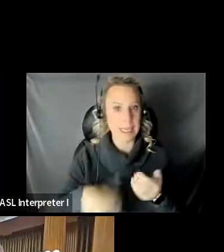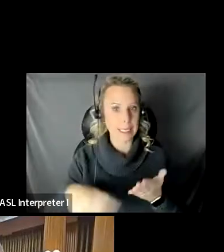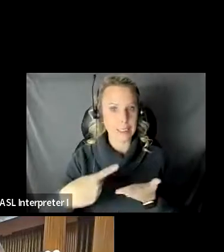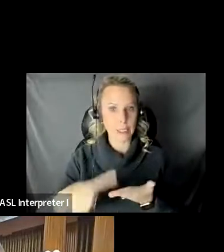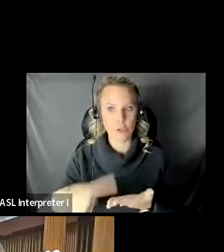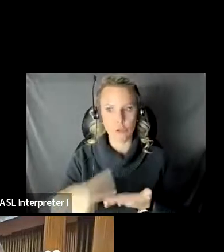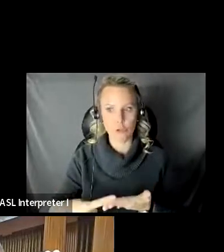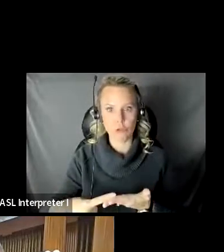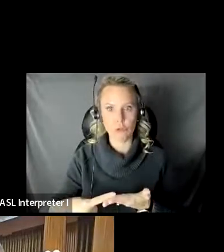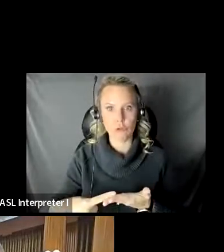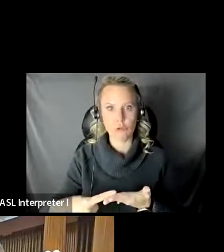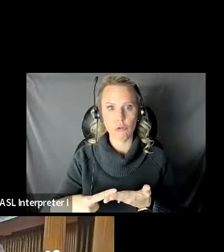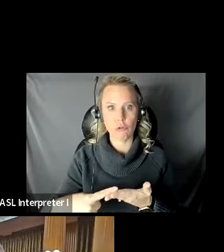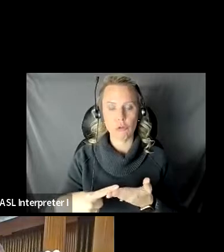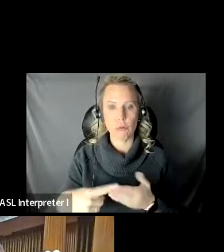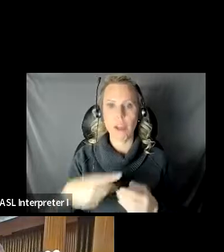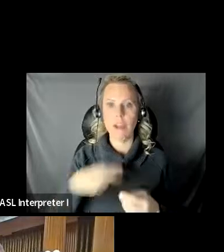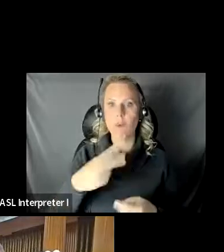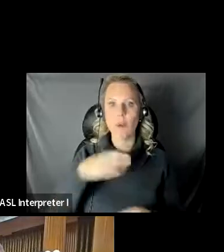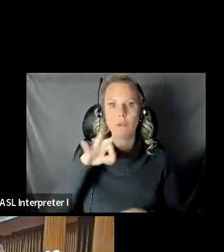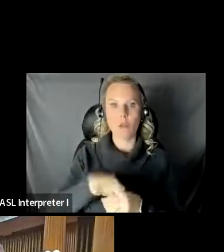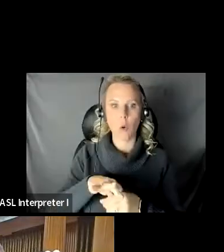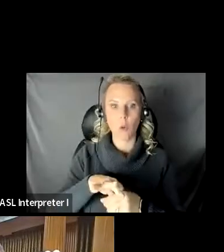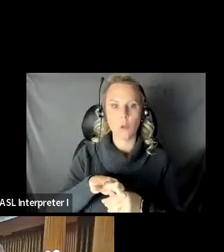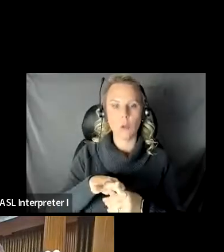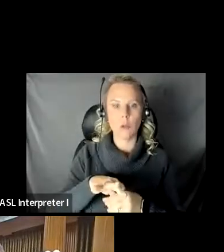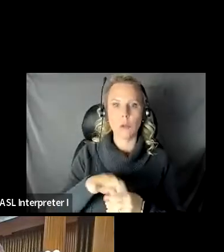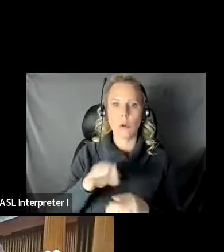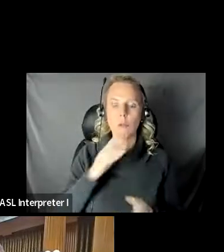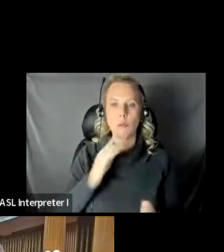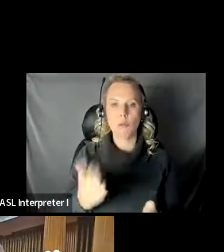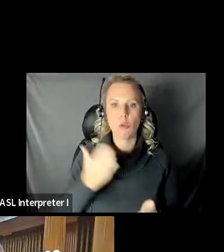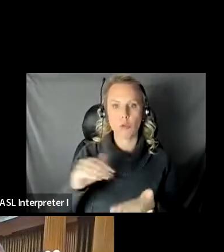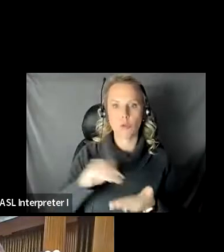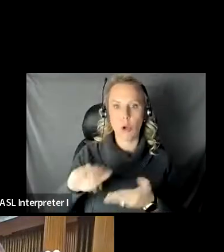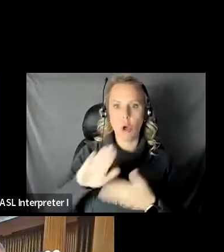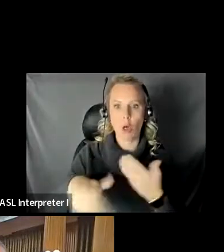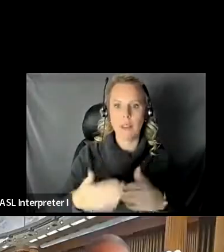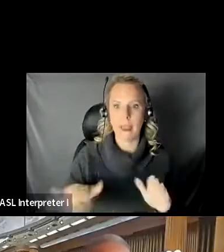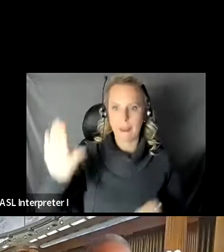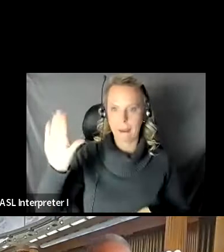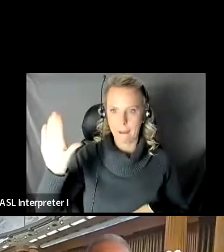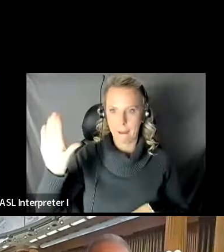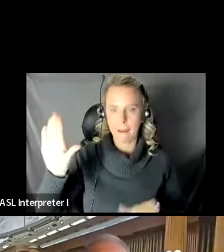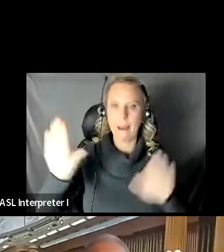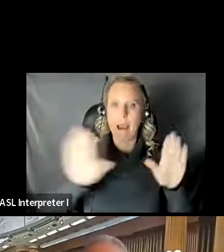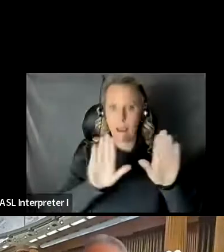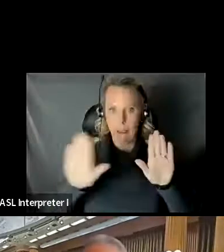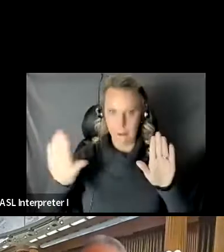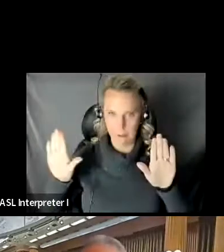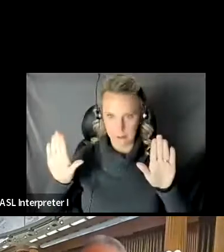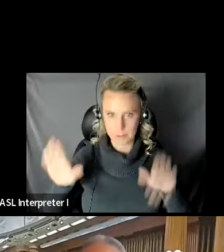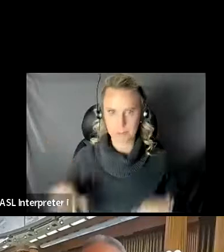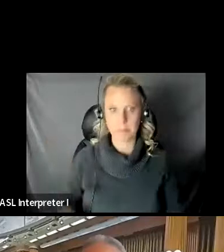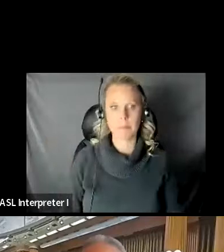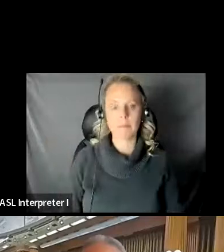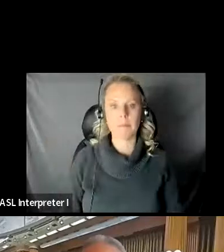discussion? By a voice vote on the motion to waive the reading of the report, all those in favor say aye. Aye.